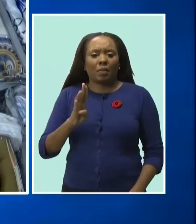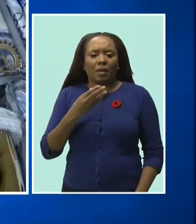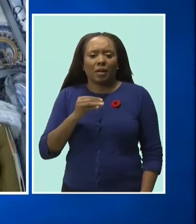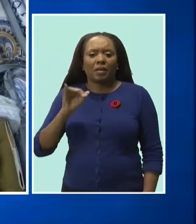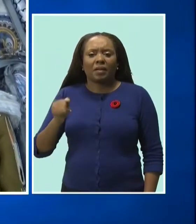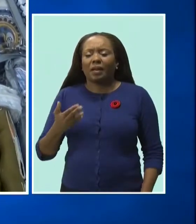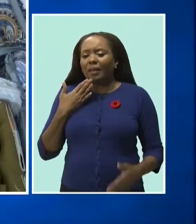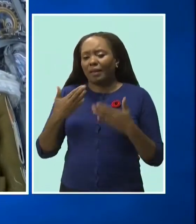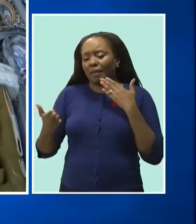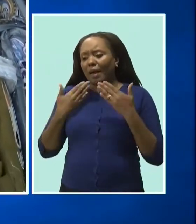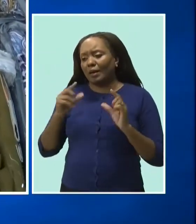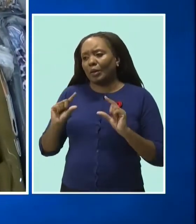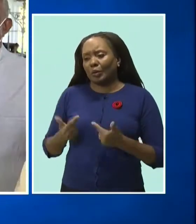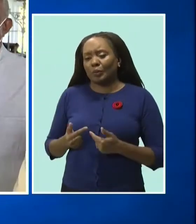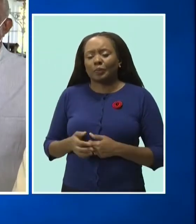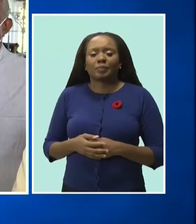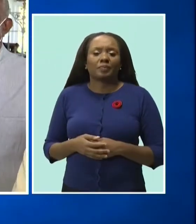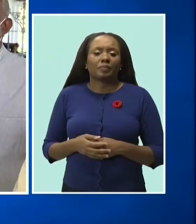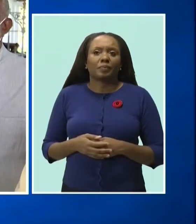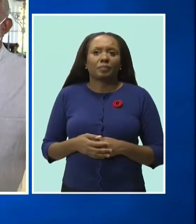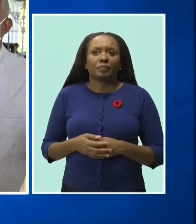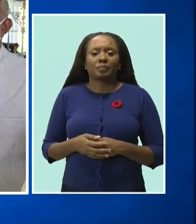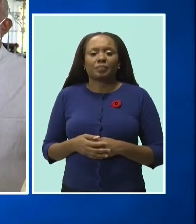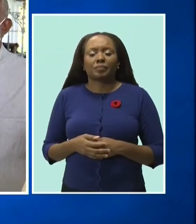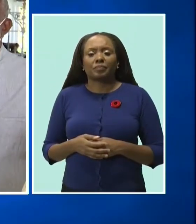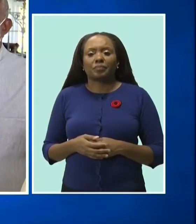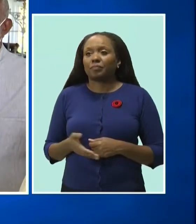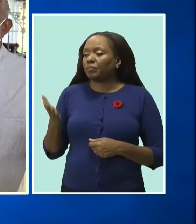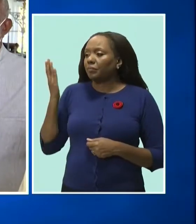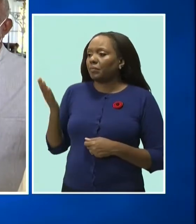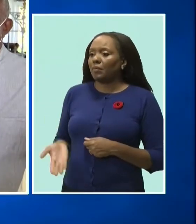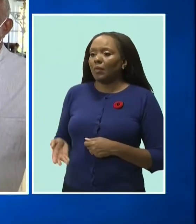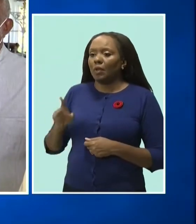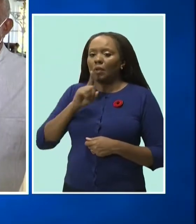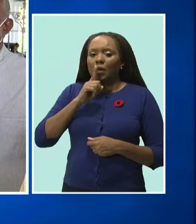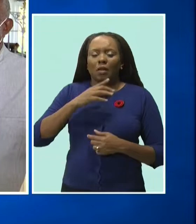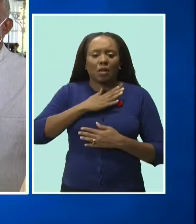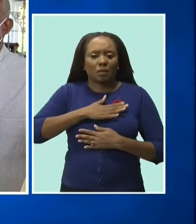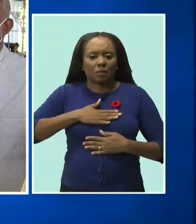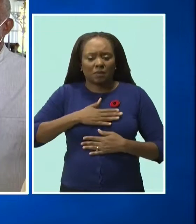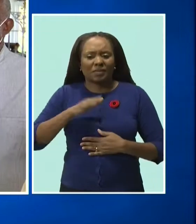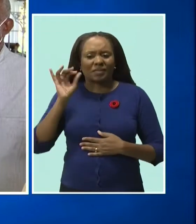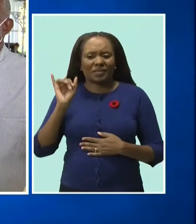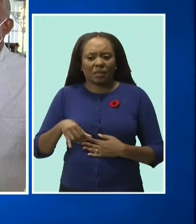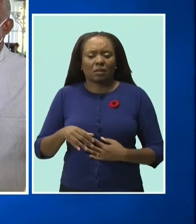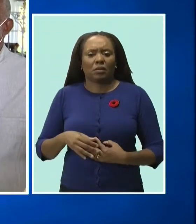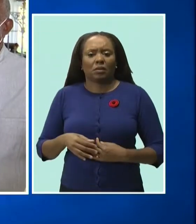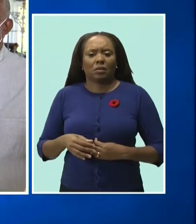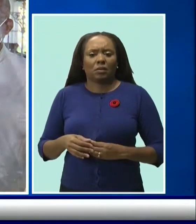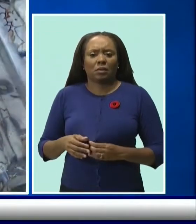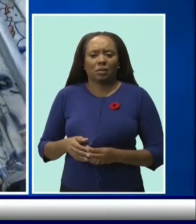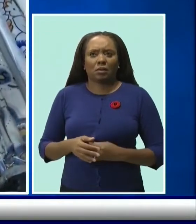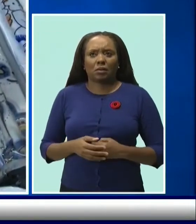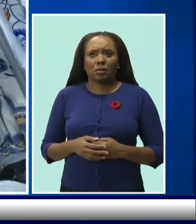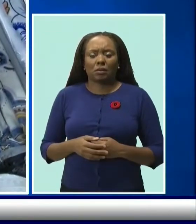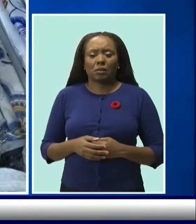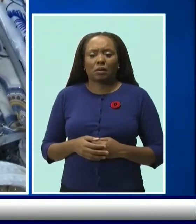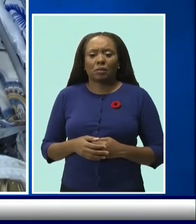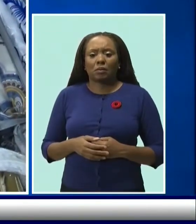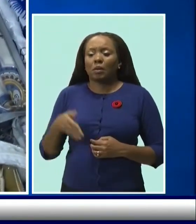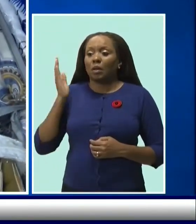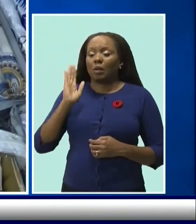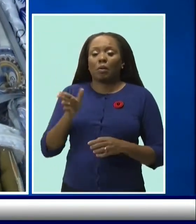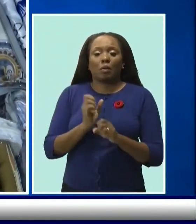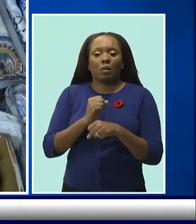association for the donation. I really appreciate this effort. This linen definitely will go towards ensuring